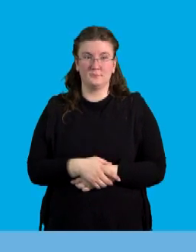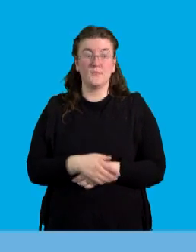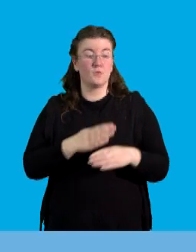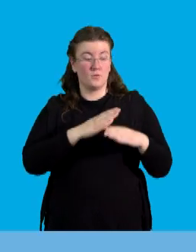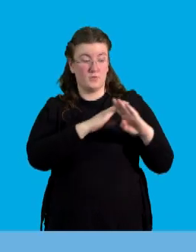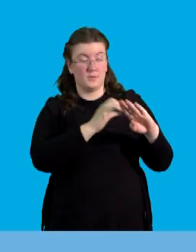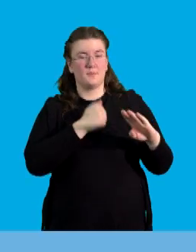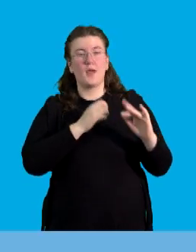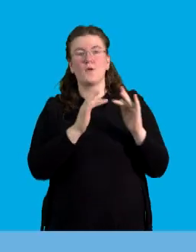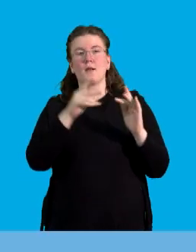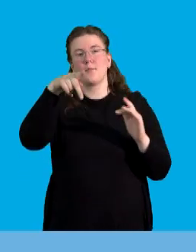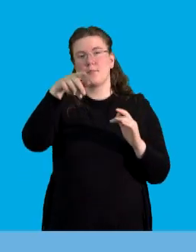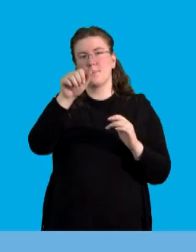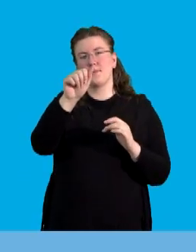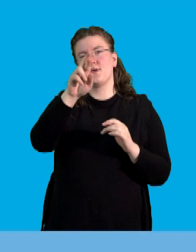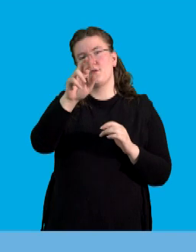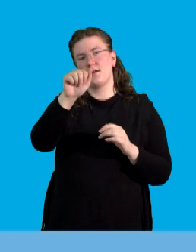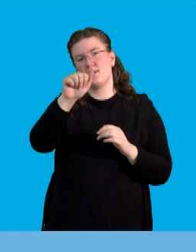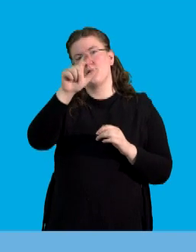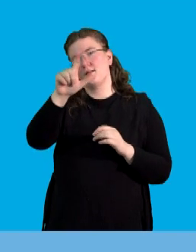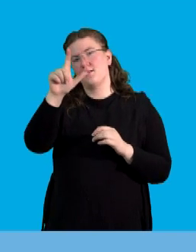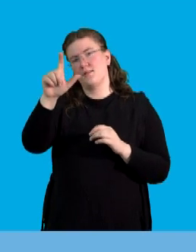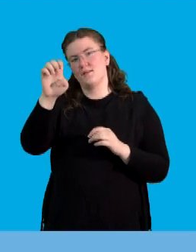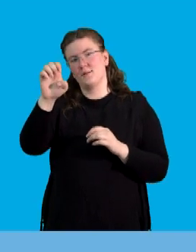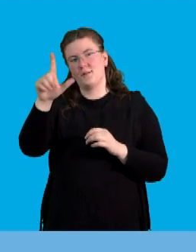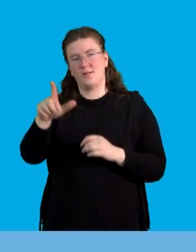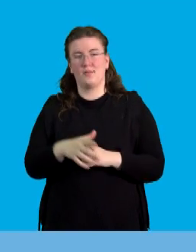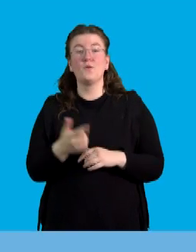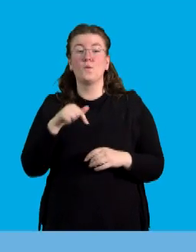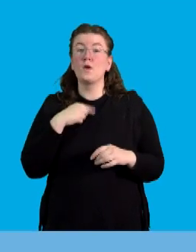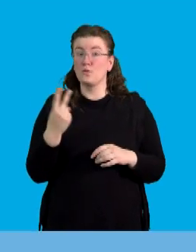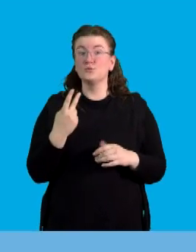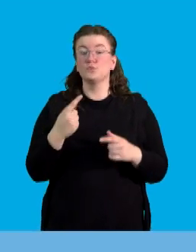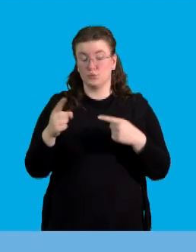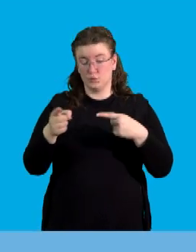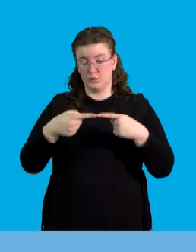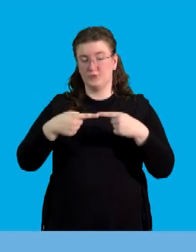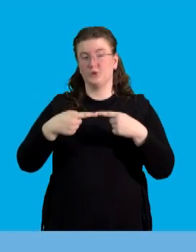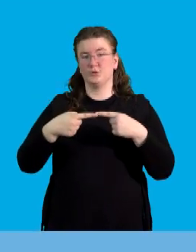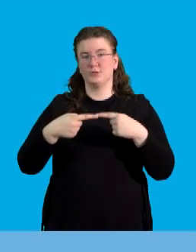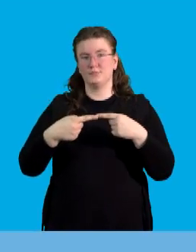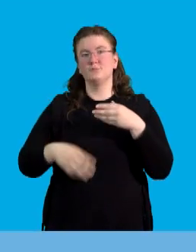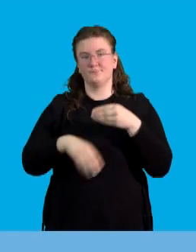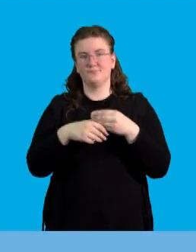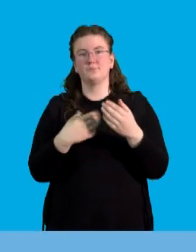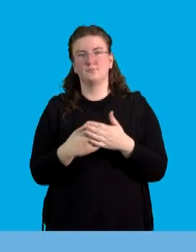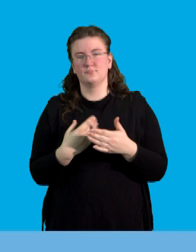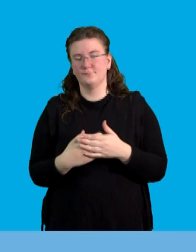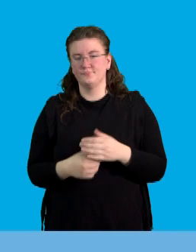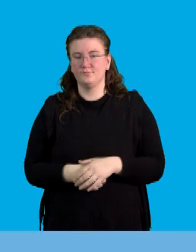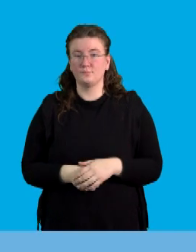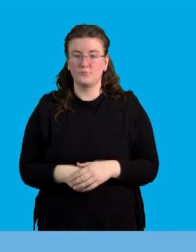My resistors connected in parallel. We can also add a closed switch. We can also add a switch onto this electric